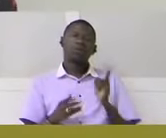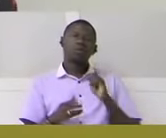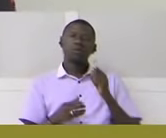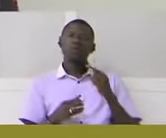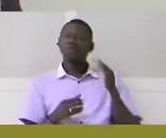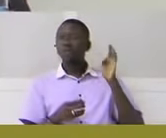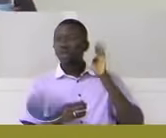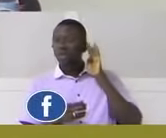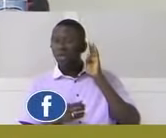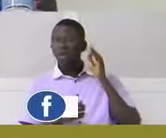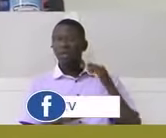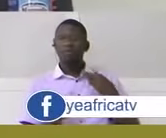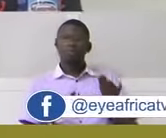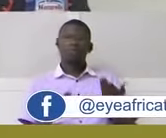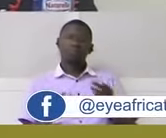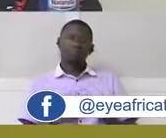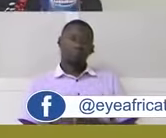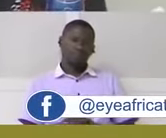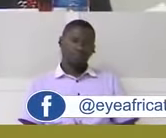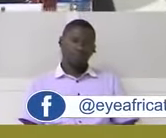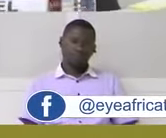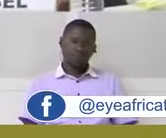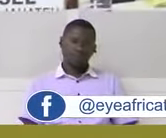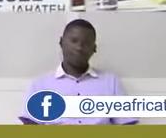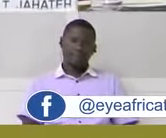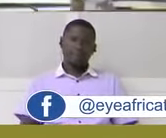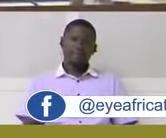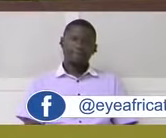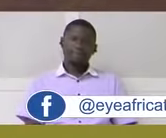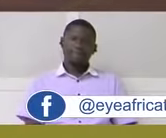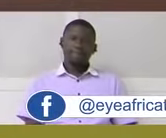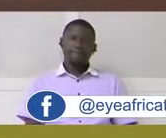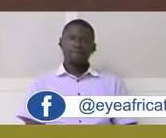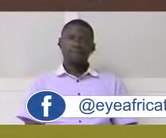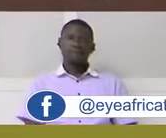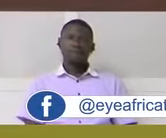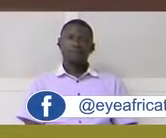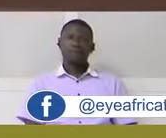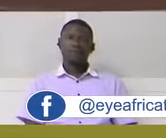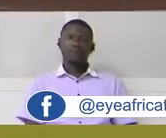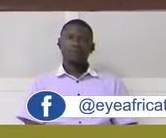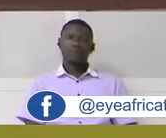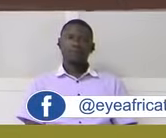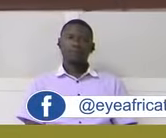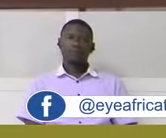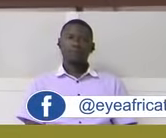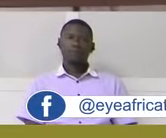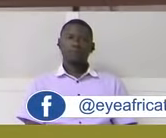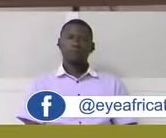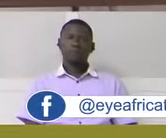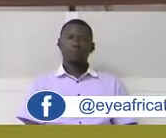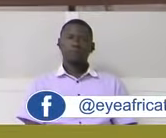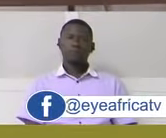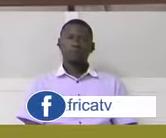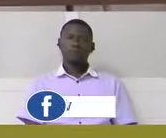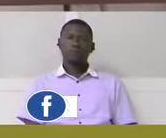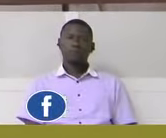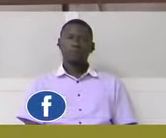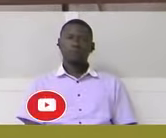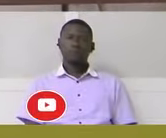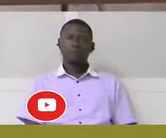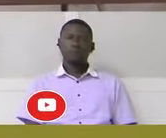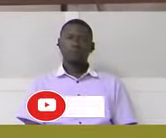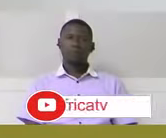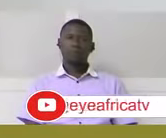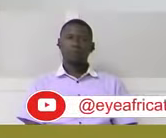foye wala convoy commander ni France ku ma foye accident ni koto yo laftalo na ite kibar faso mo soto accident ni